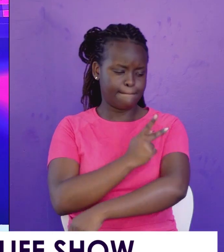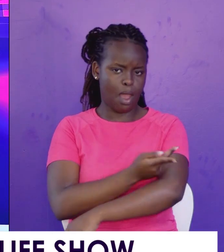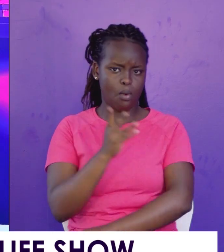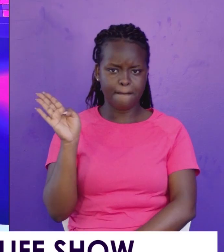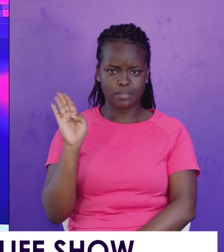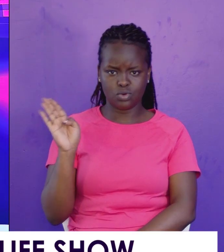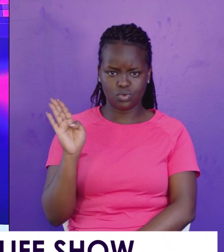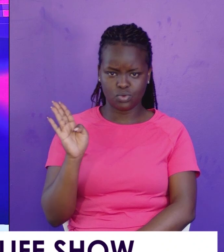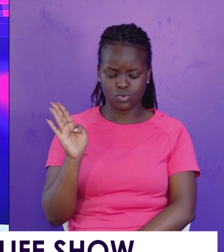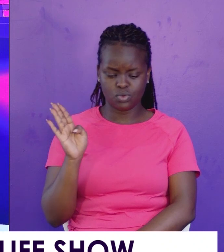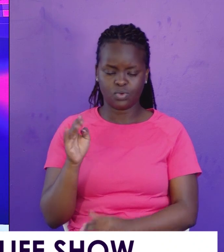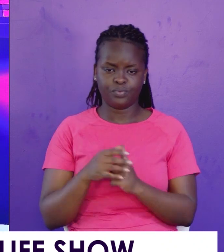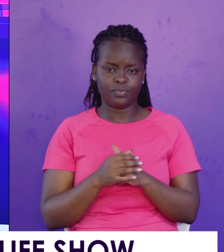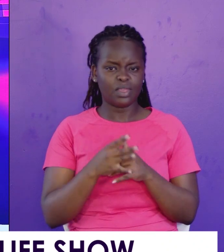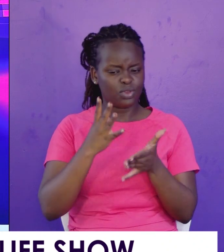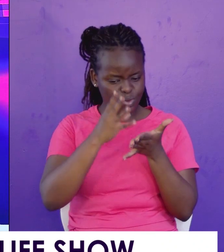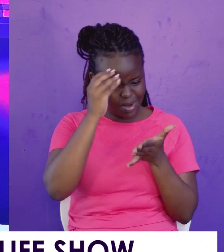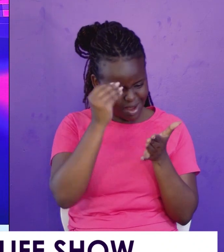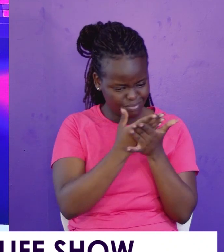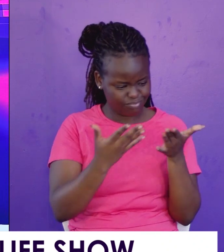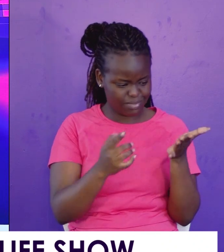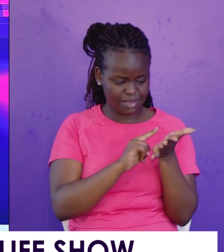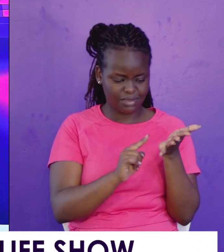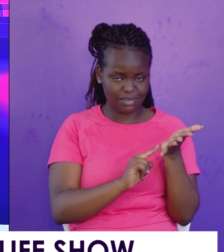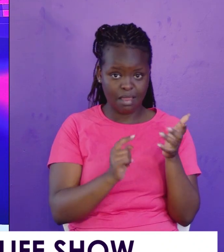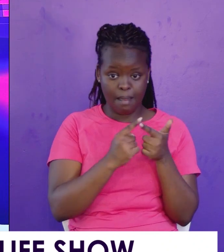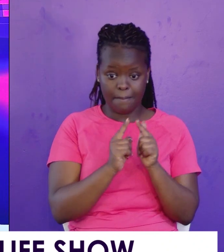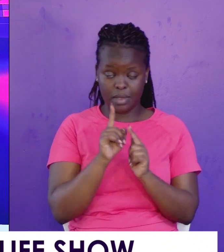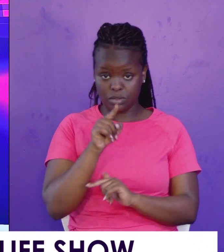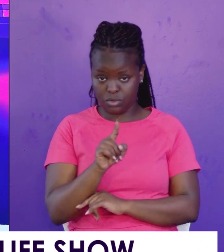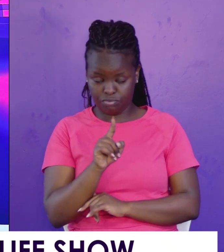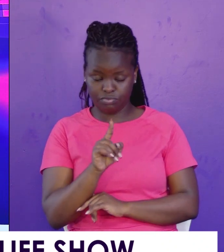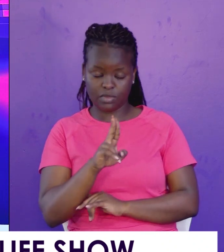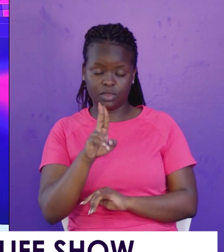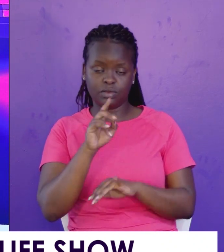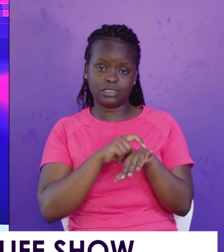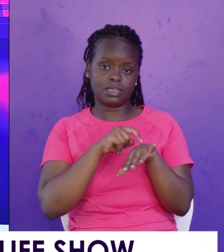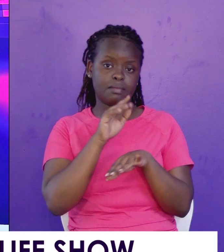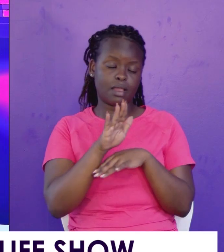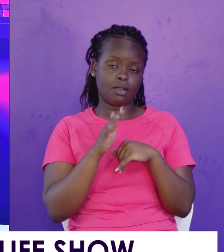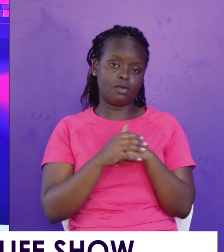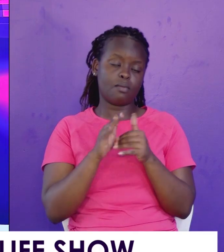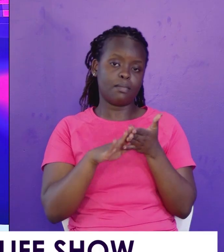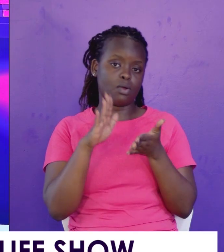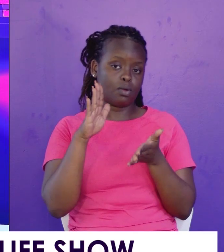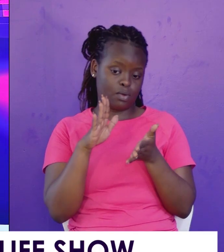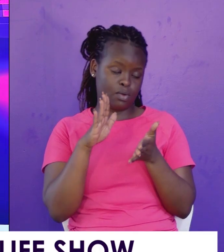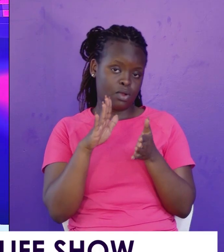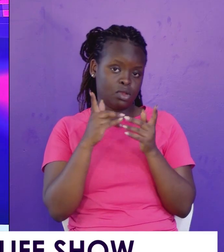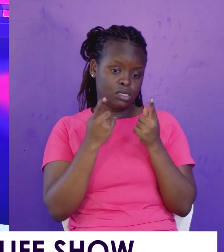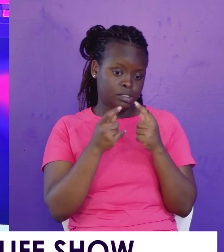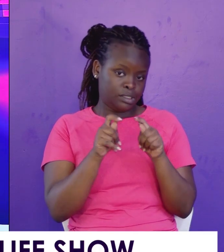what have you. So you learn those things. But you take your time, you take more time to try